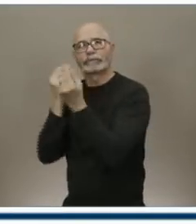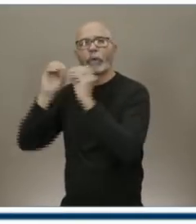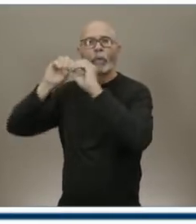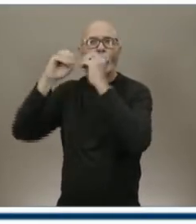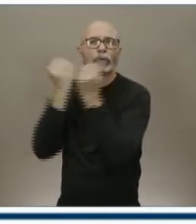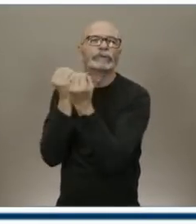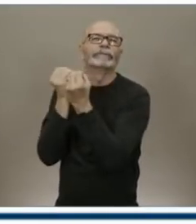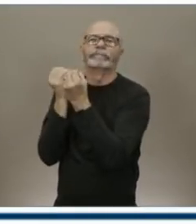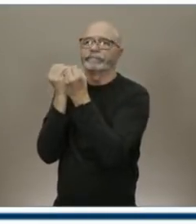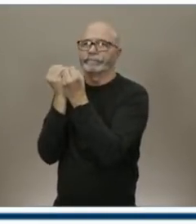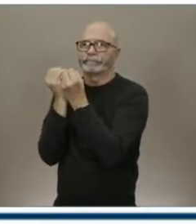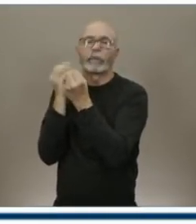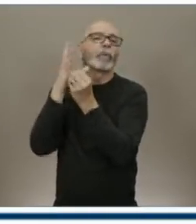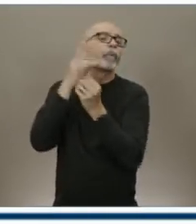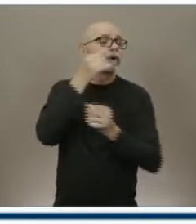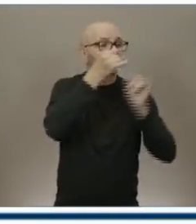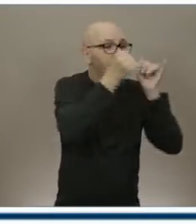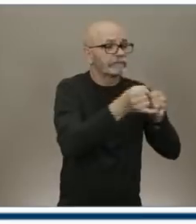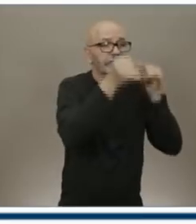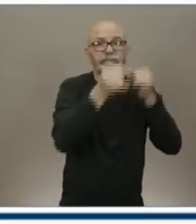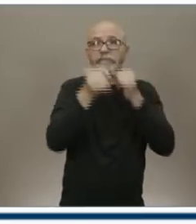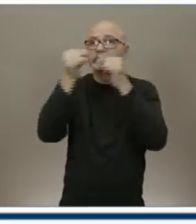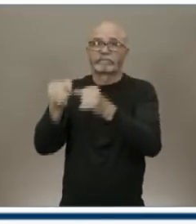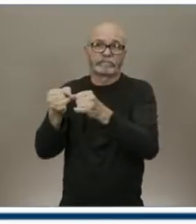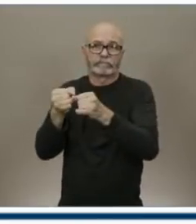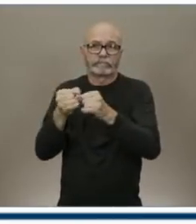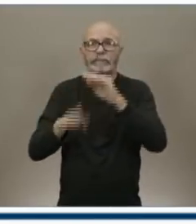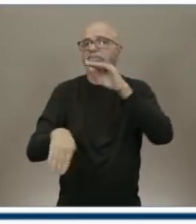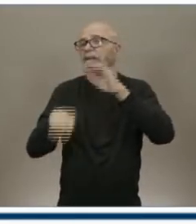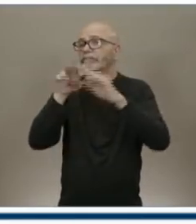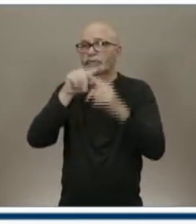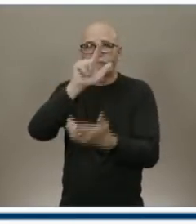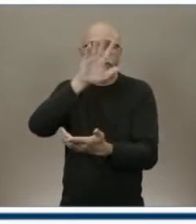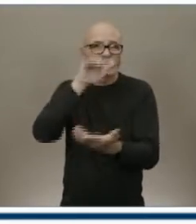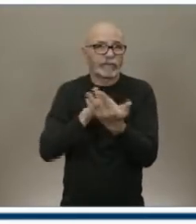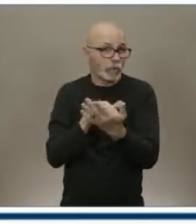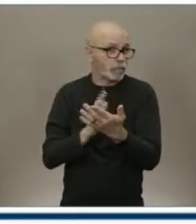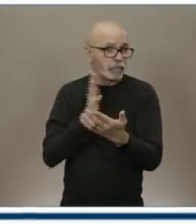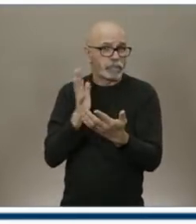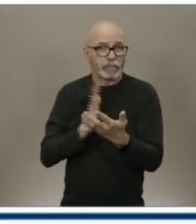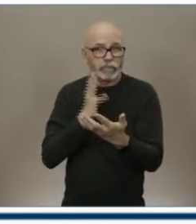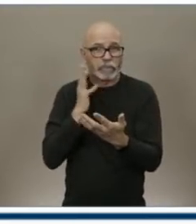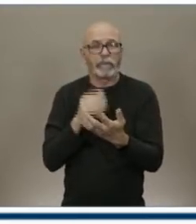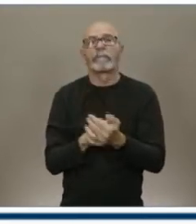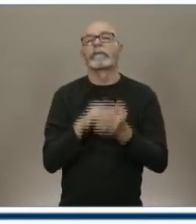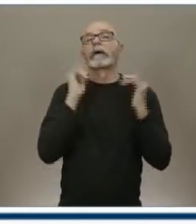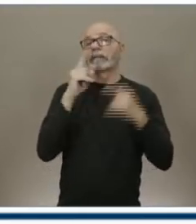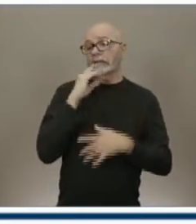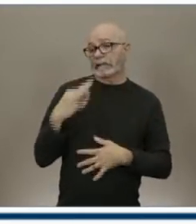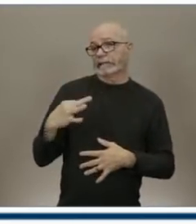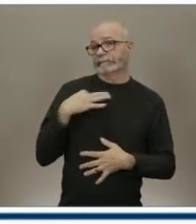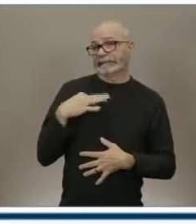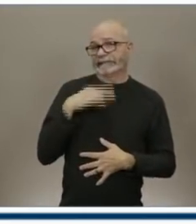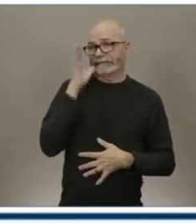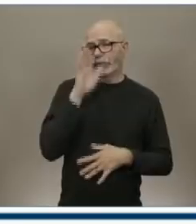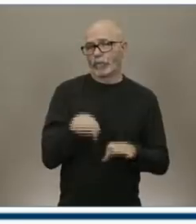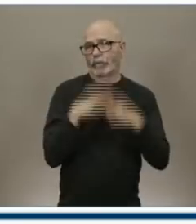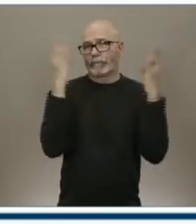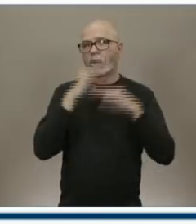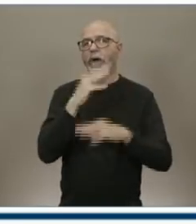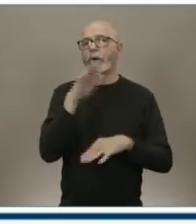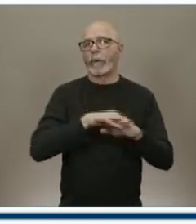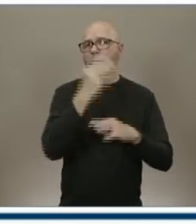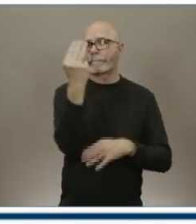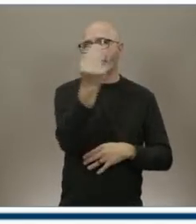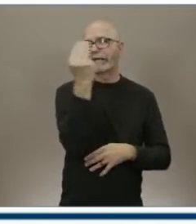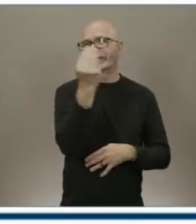individuals. The application process will open on this coming Monday, and people can find more information on the Mental Health